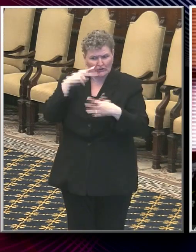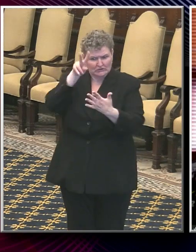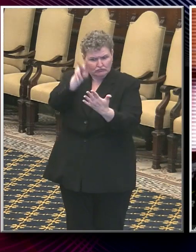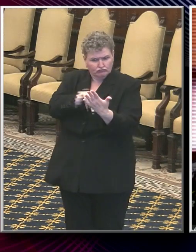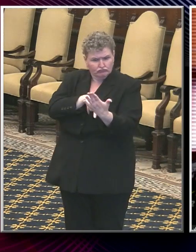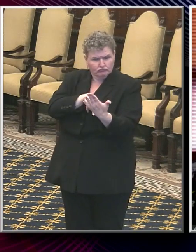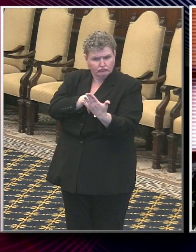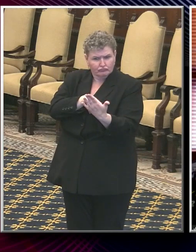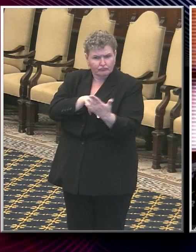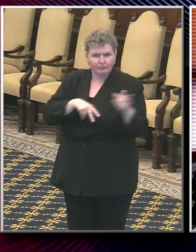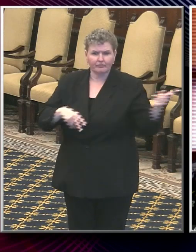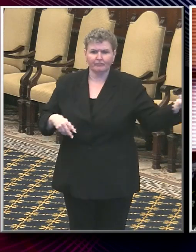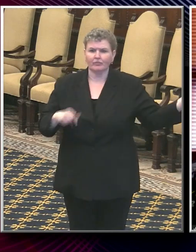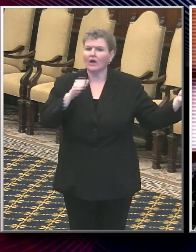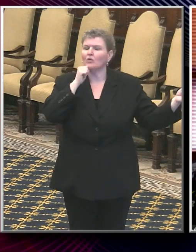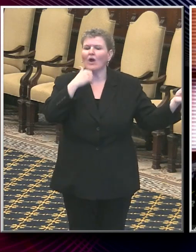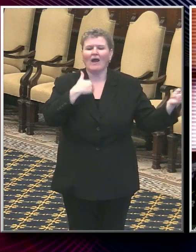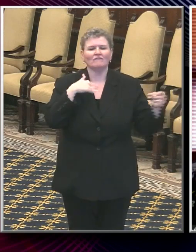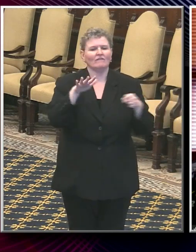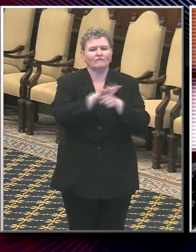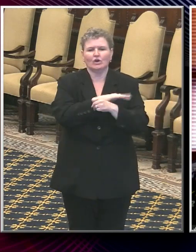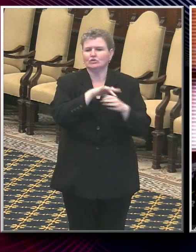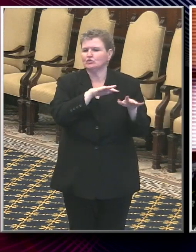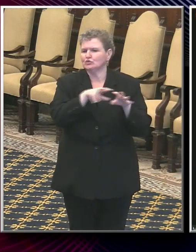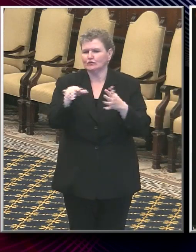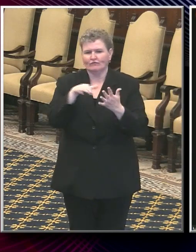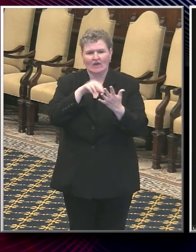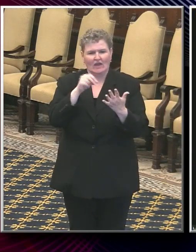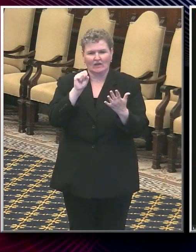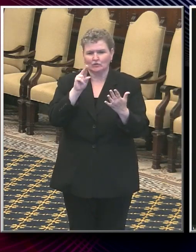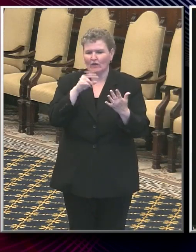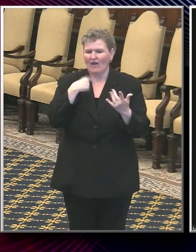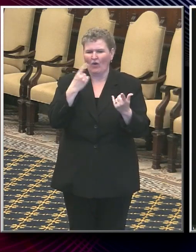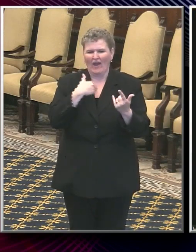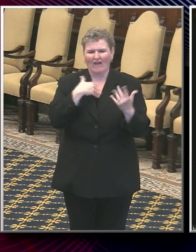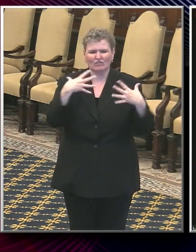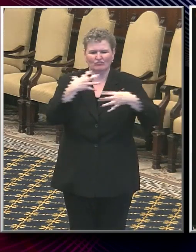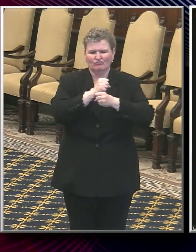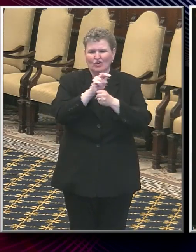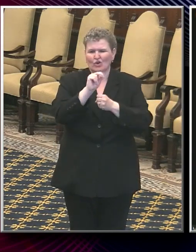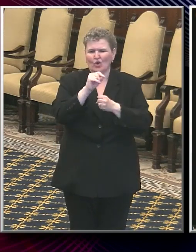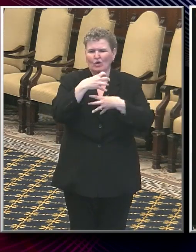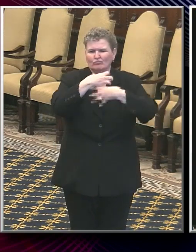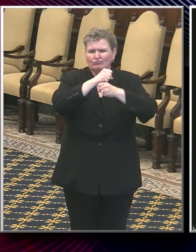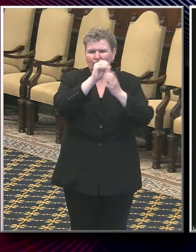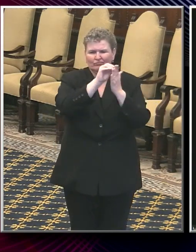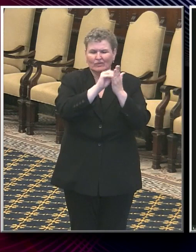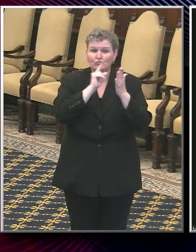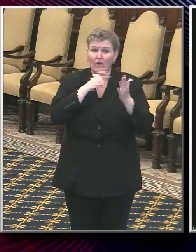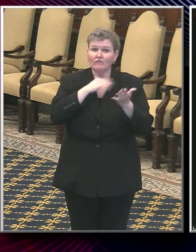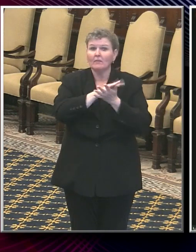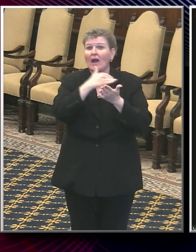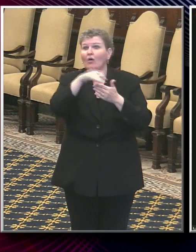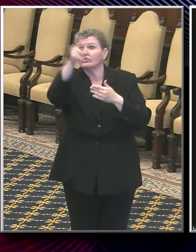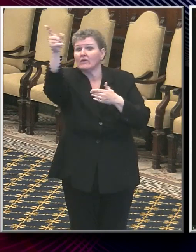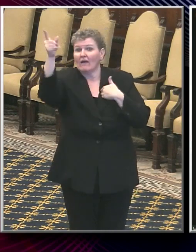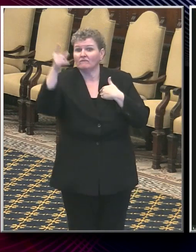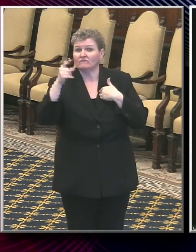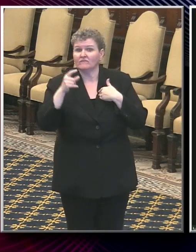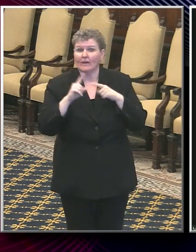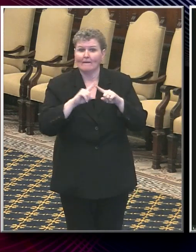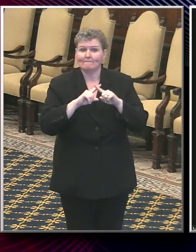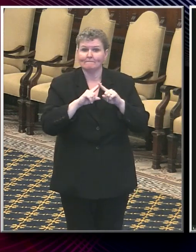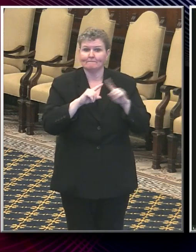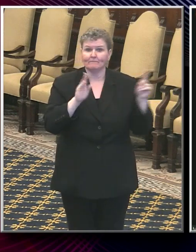for today, but I'm sure there's a document that exists. Yeah, Laura, we'll be the press release going out shortly. Maybe it's already gone. I have